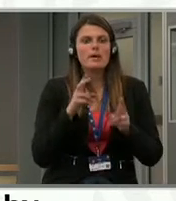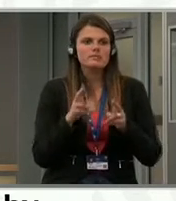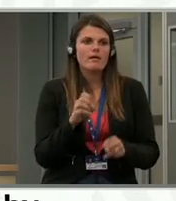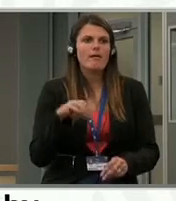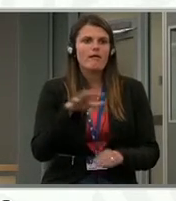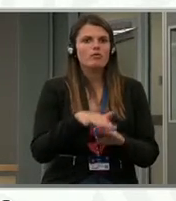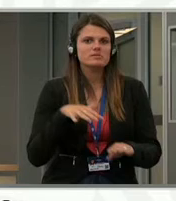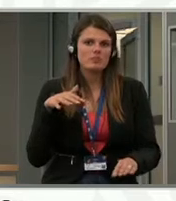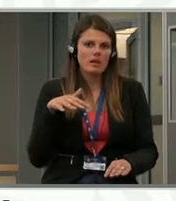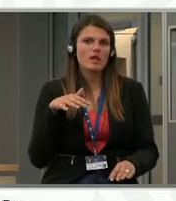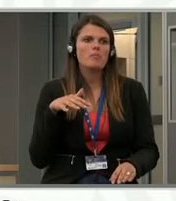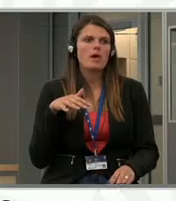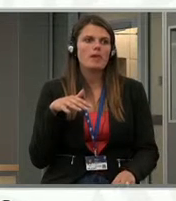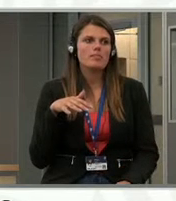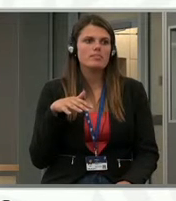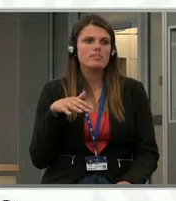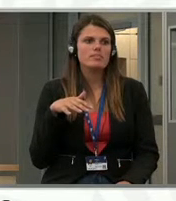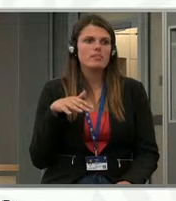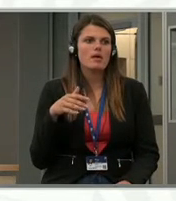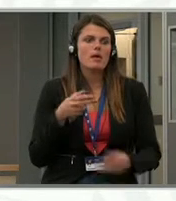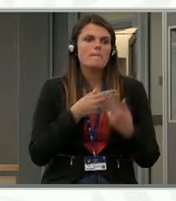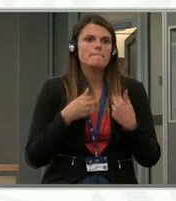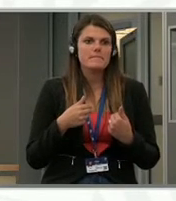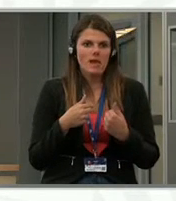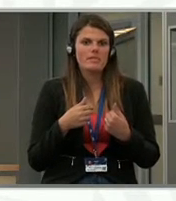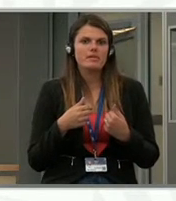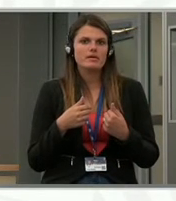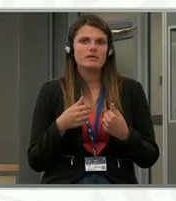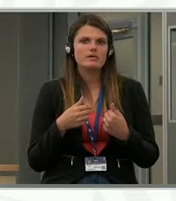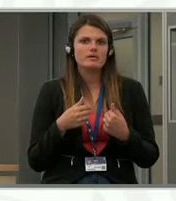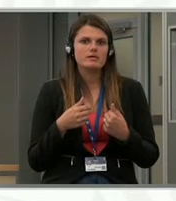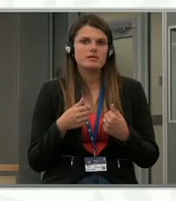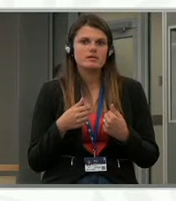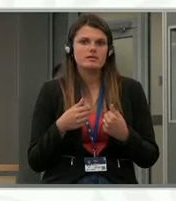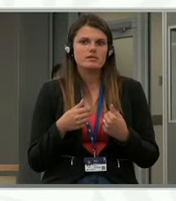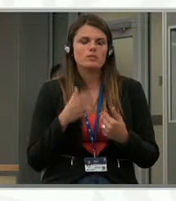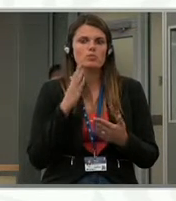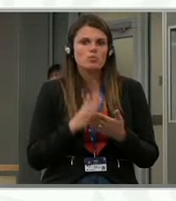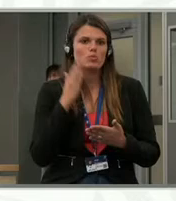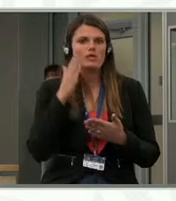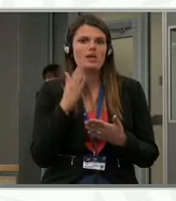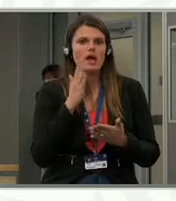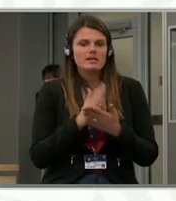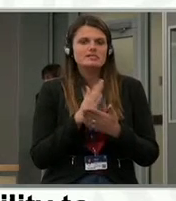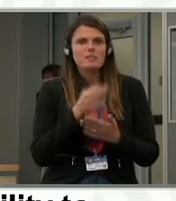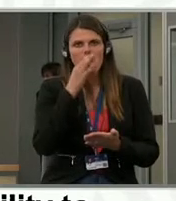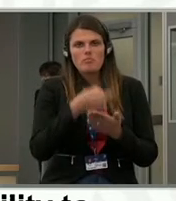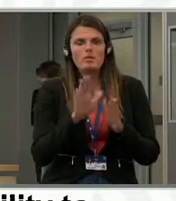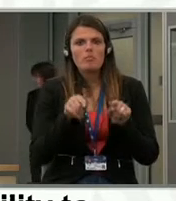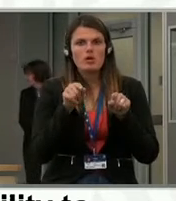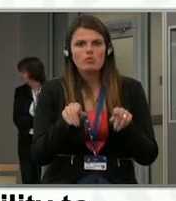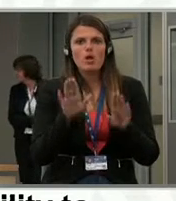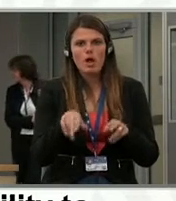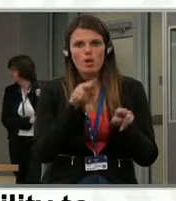in the Disability Intergroup will not quit our responsibility to act as watchdog in the next years. We will, au